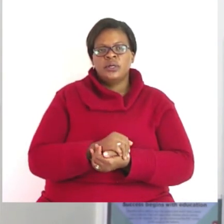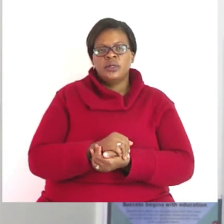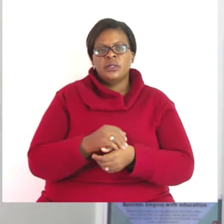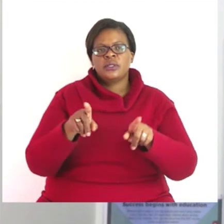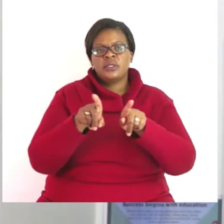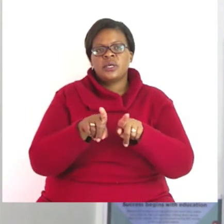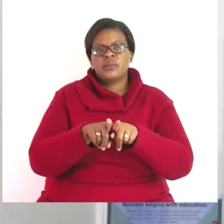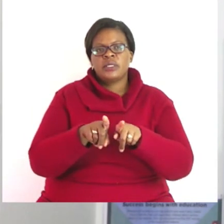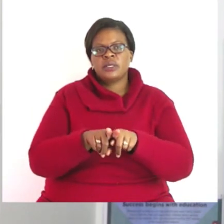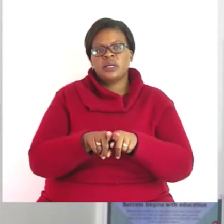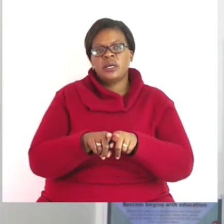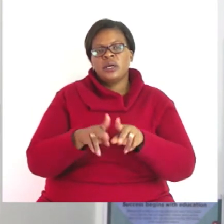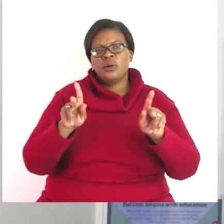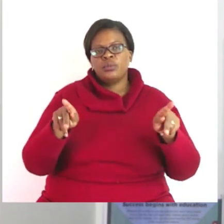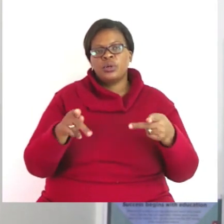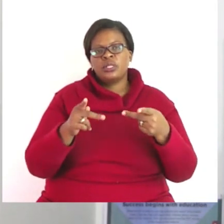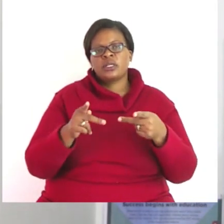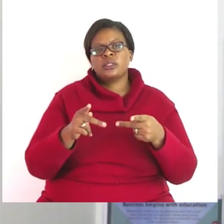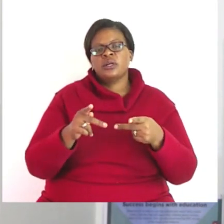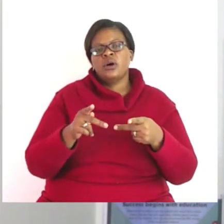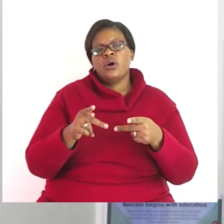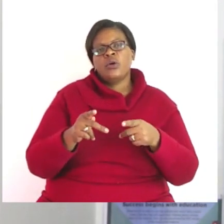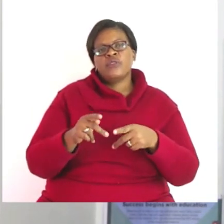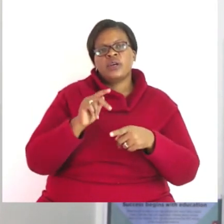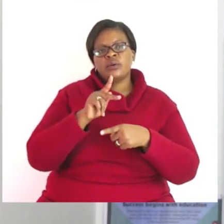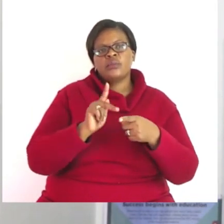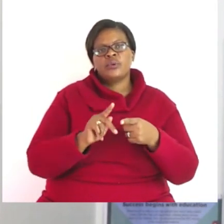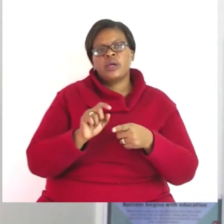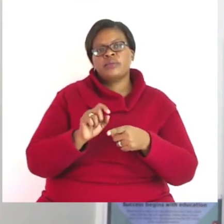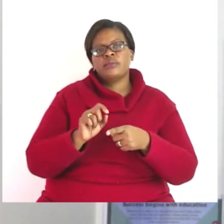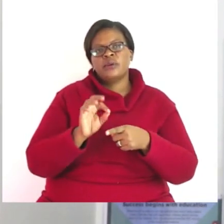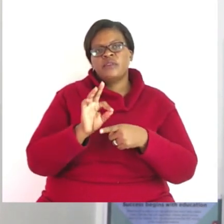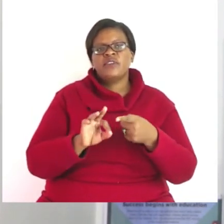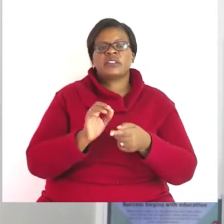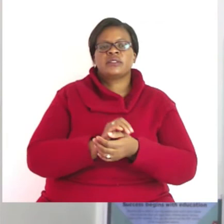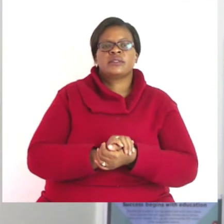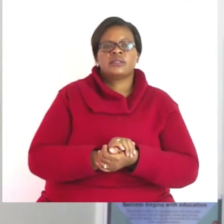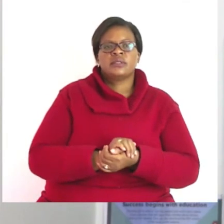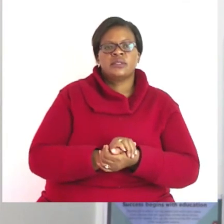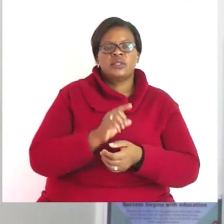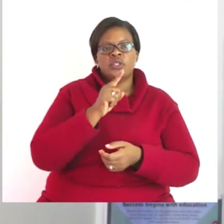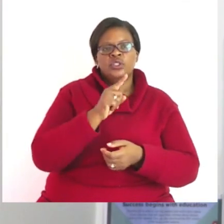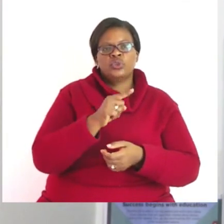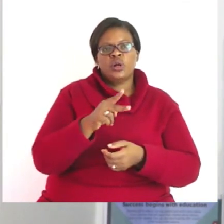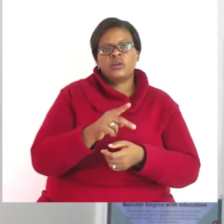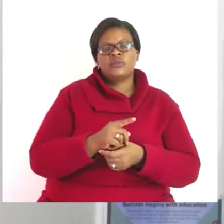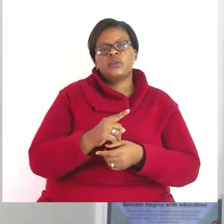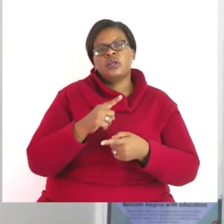as a product of its prime factor. We write it 12